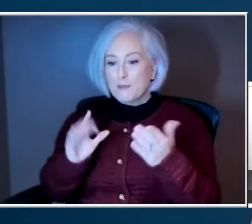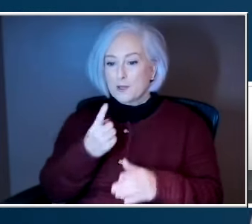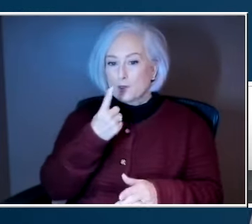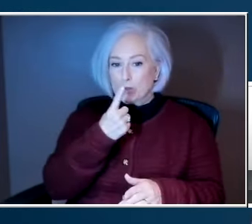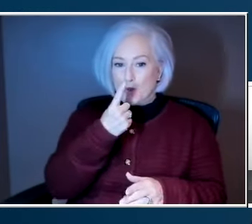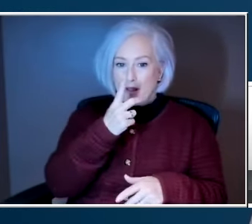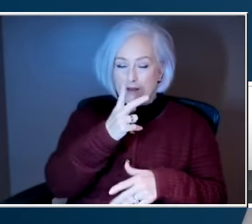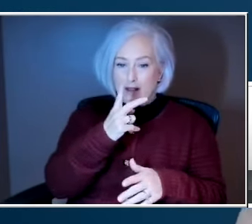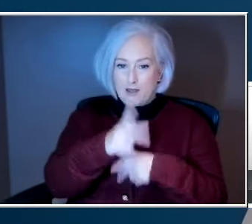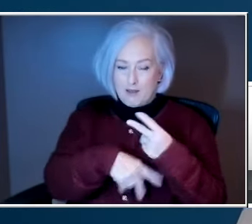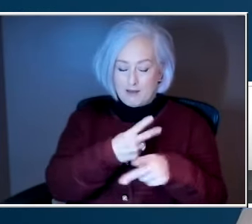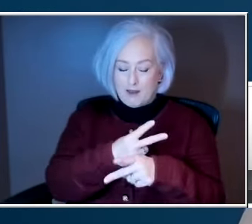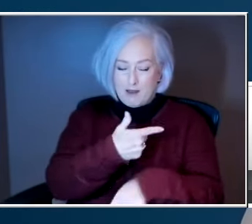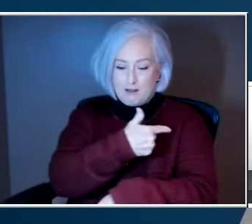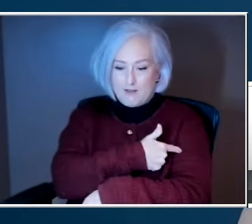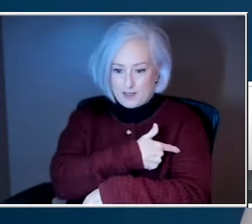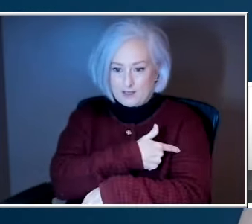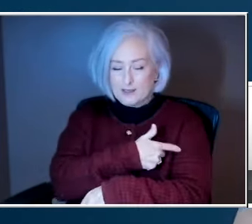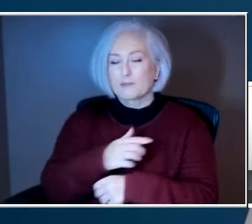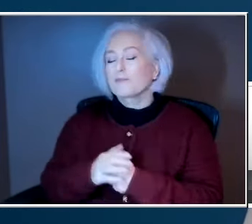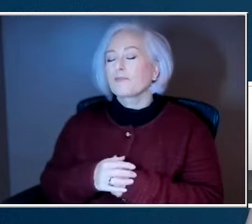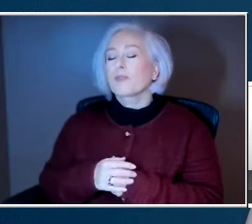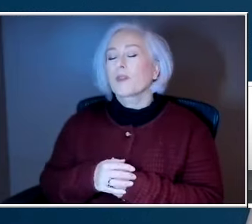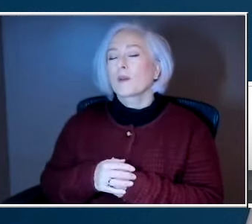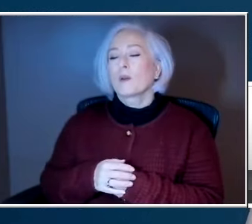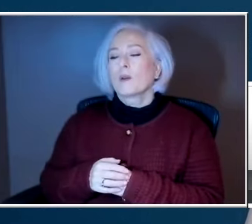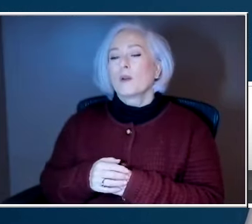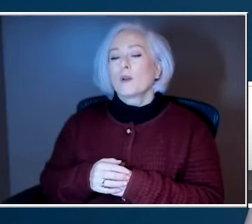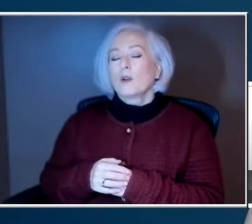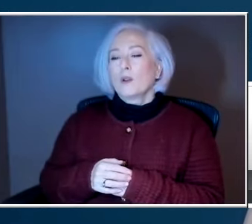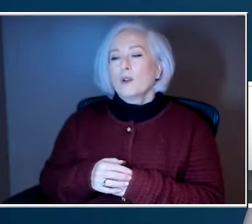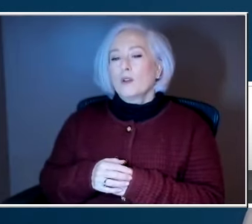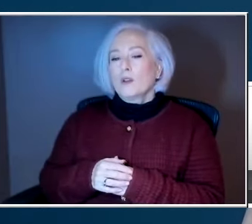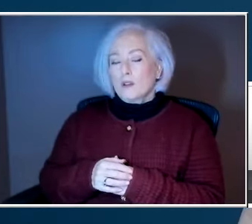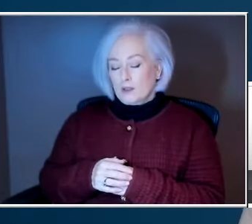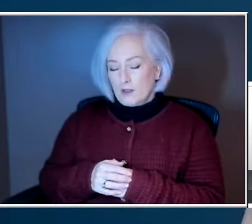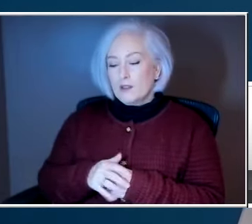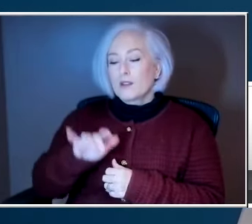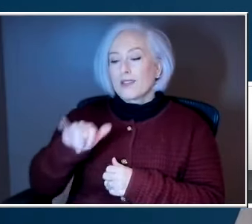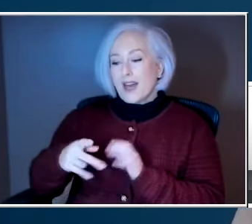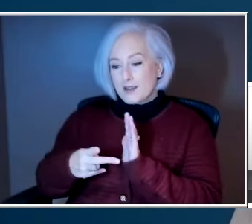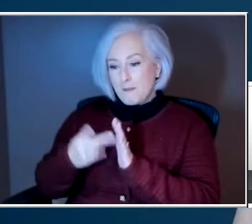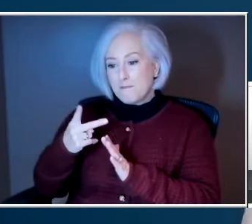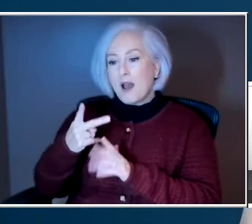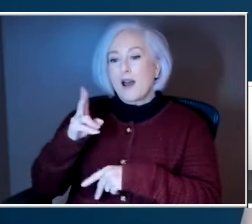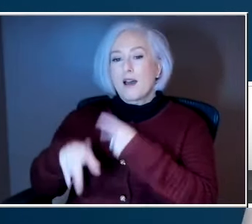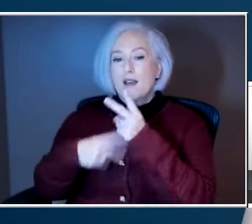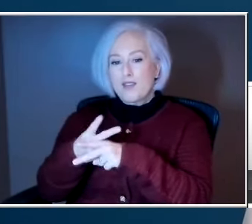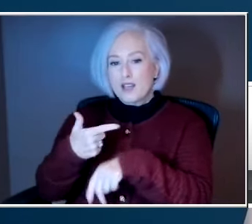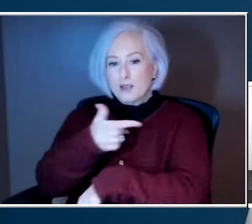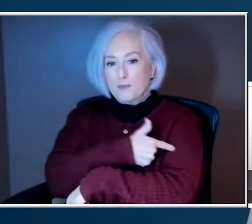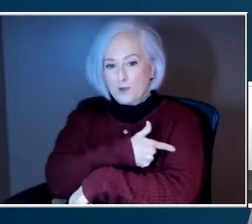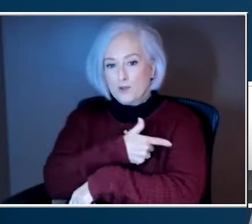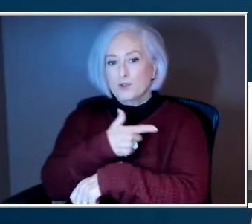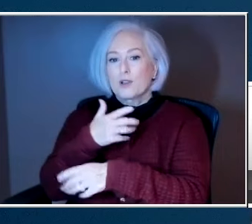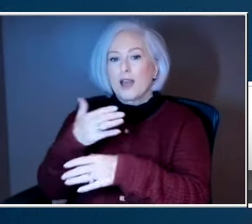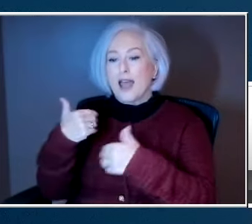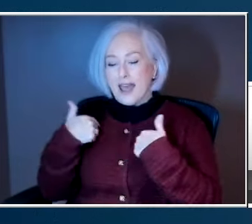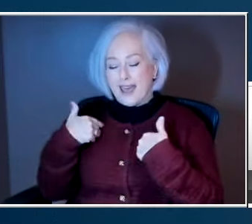vaccines, even with that, and especially with that receipt of that bivalent booster, did have about a 50% chance less